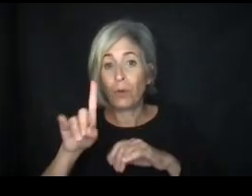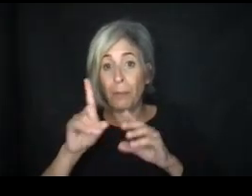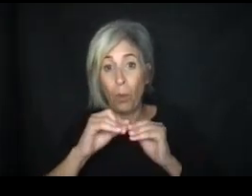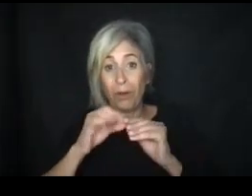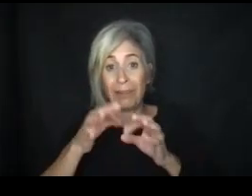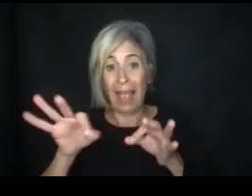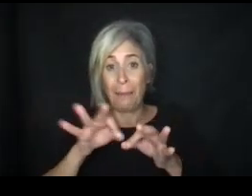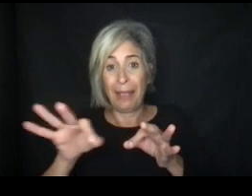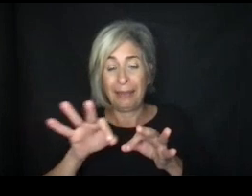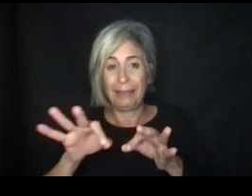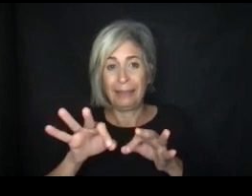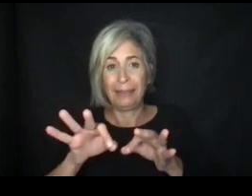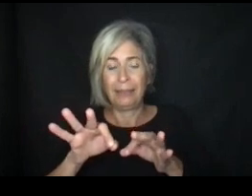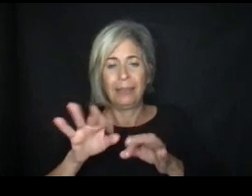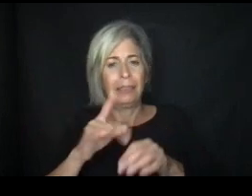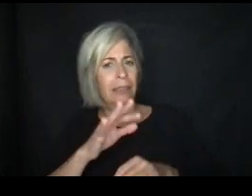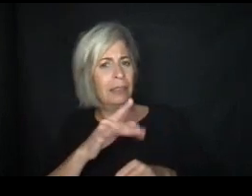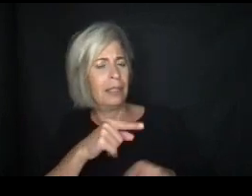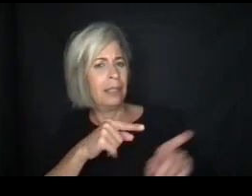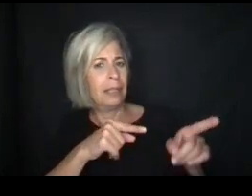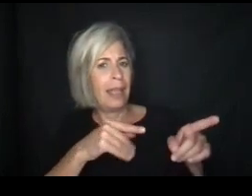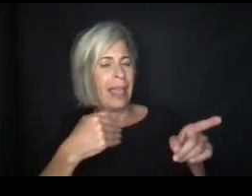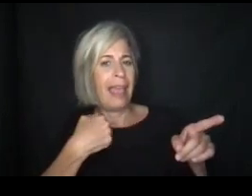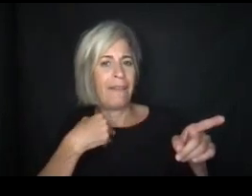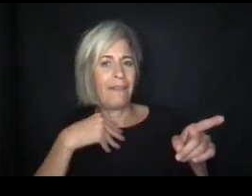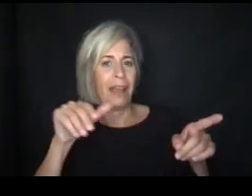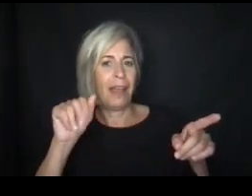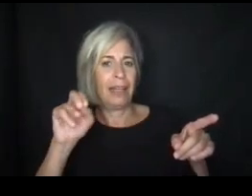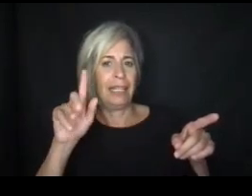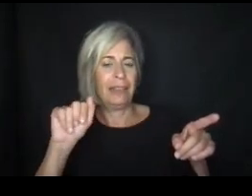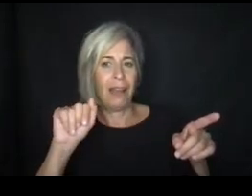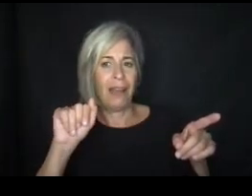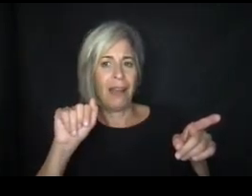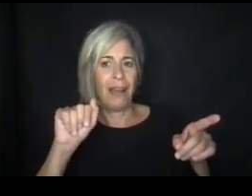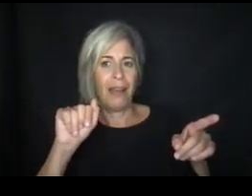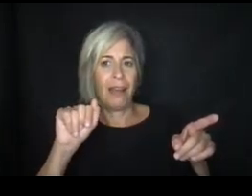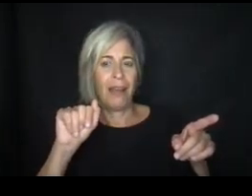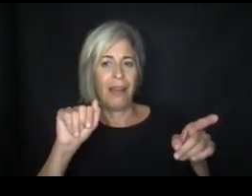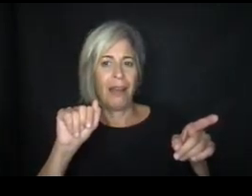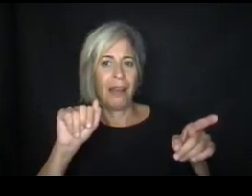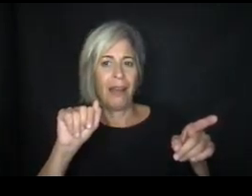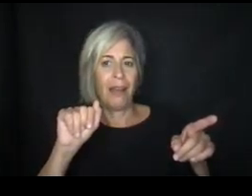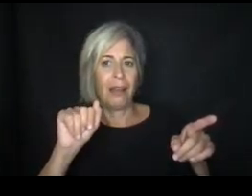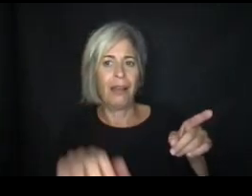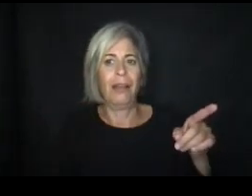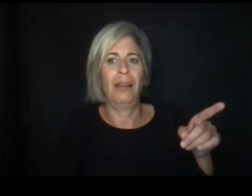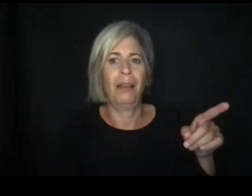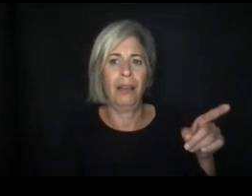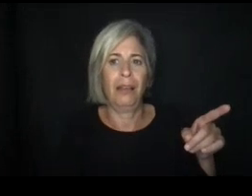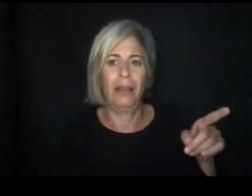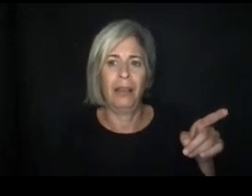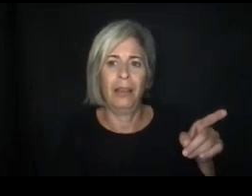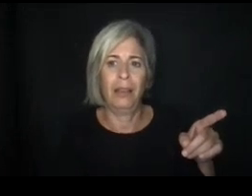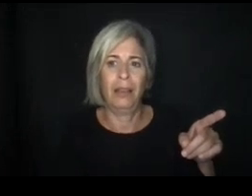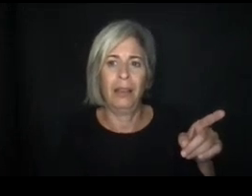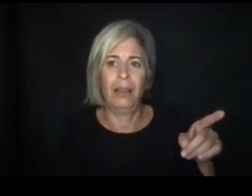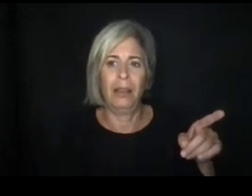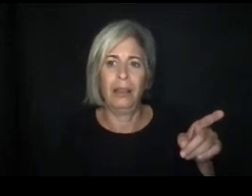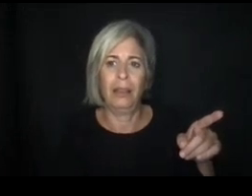Thank you, John. You're good. I have Anita Kukovis on, and I'm going to unmute